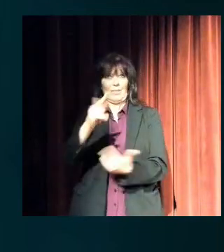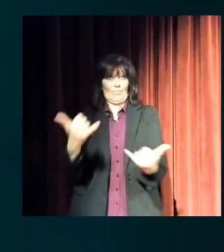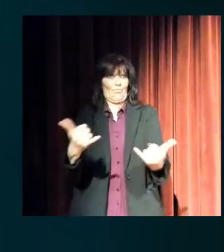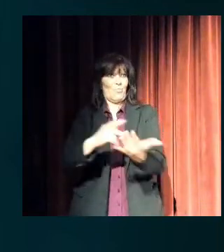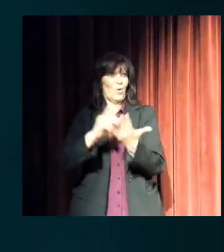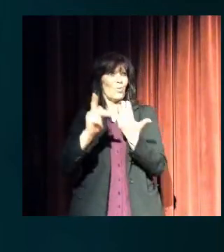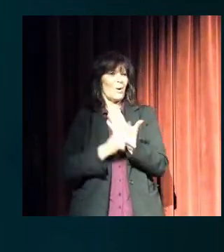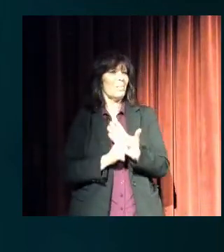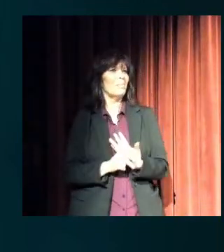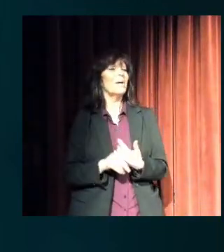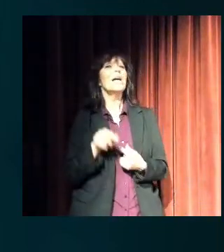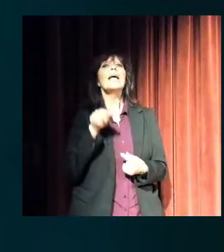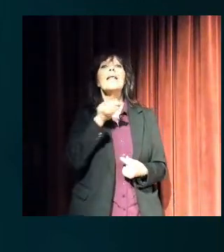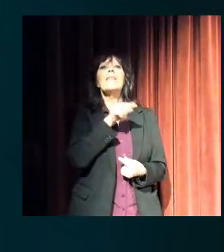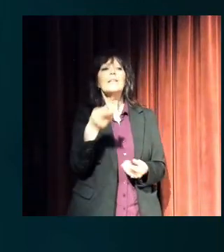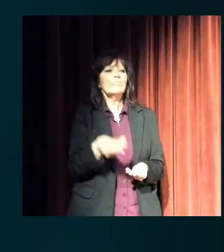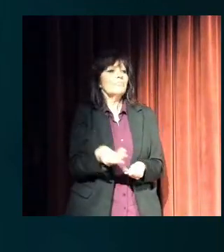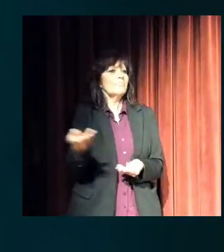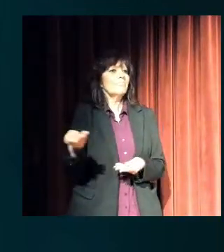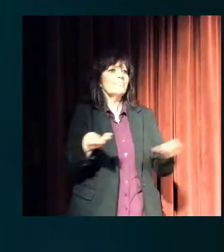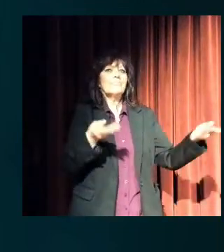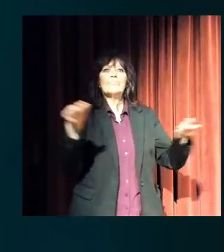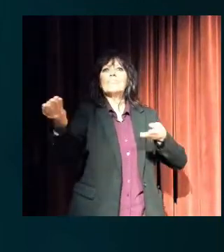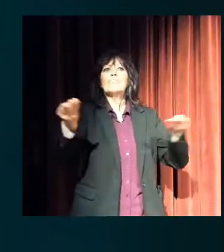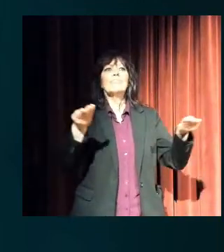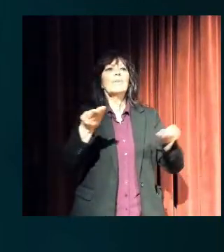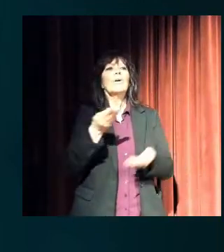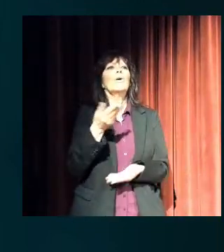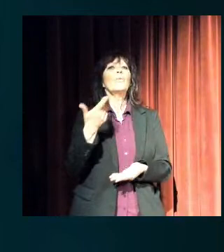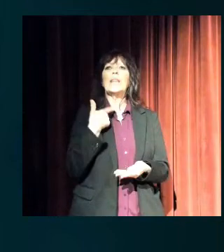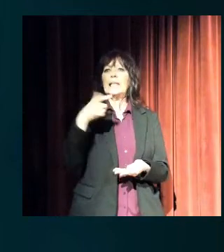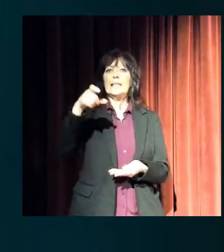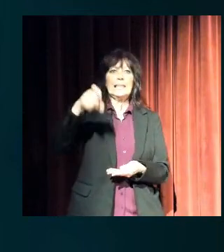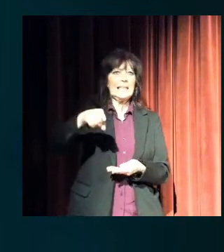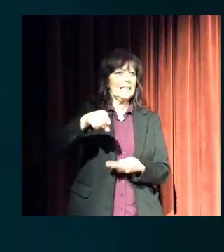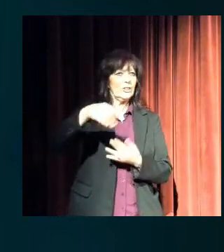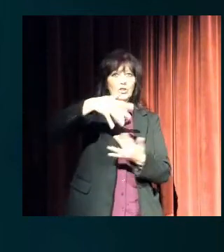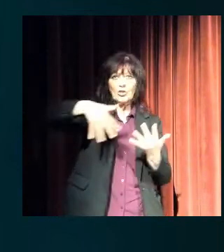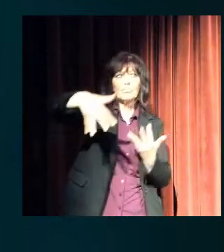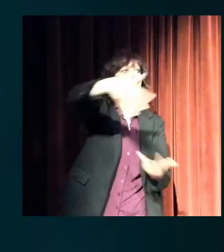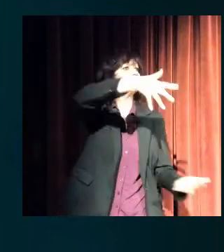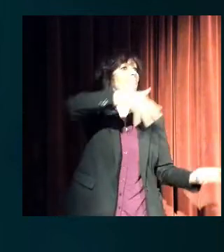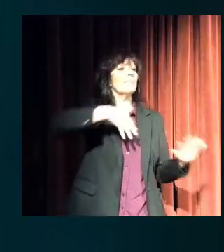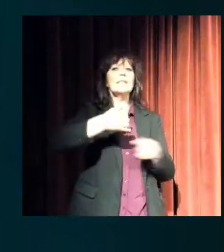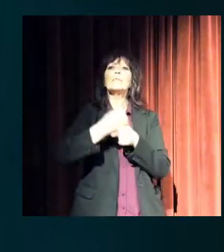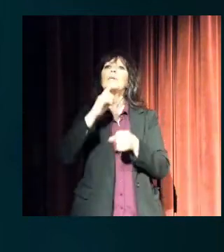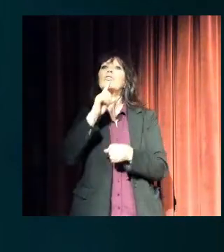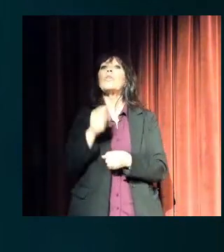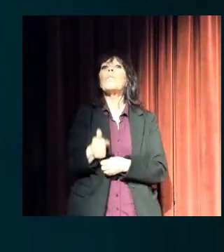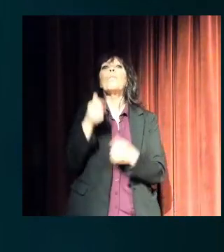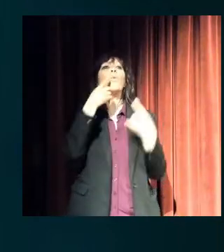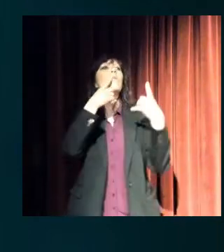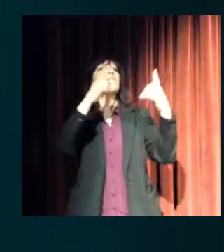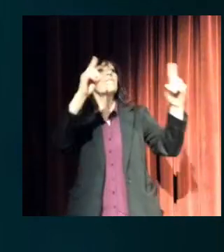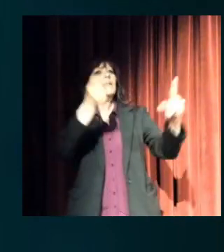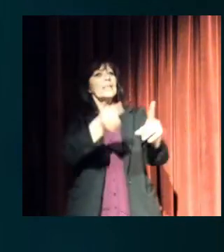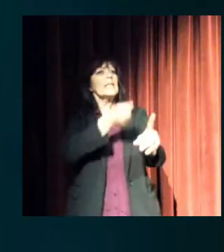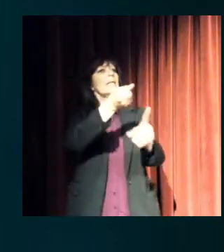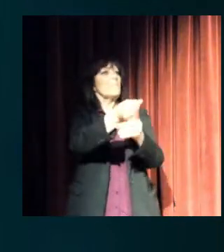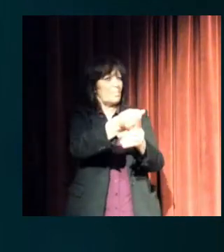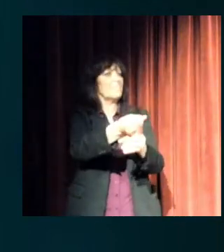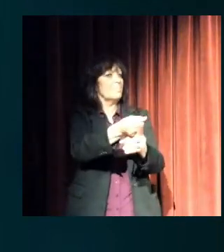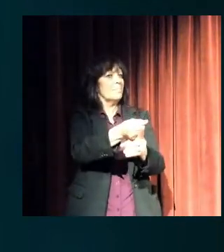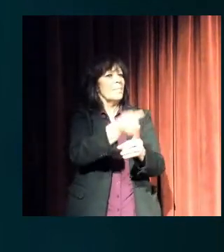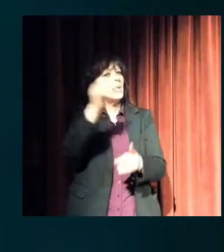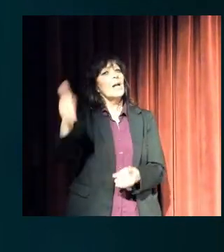program. These will be distributed countywide with an eye on need and circulation to ensure the most effective impact, and